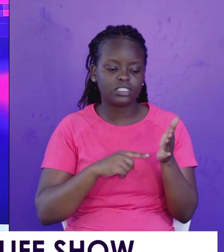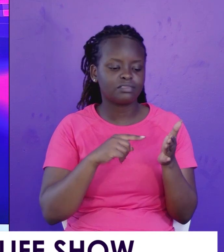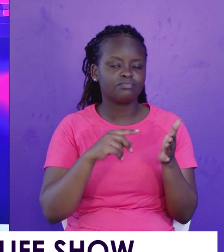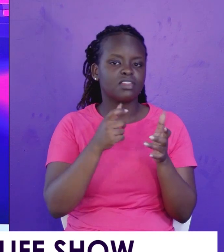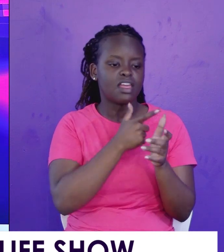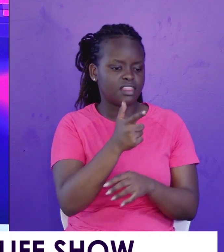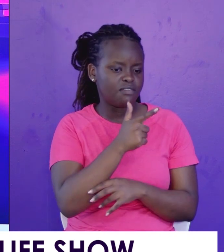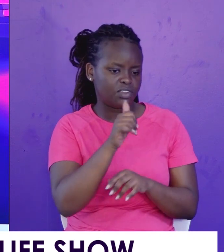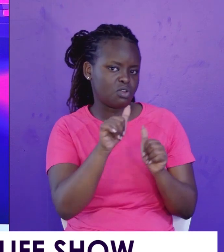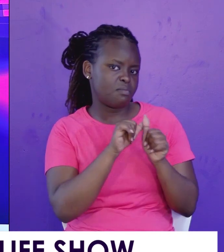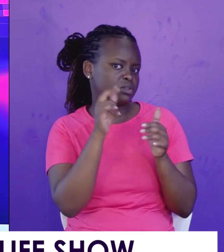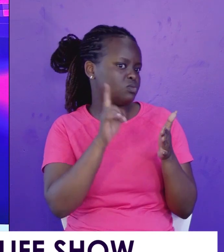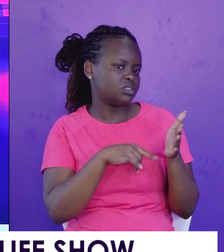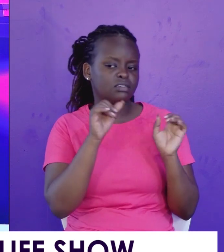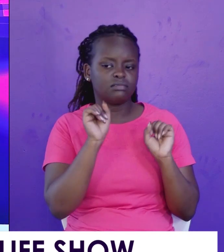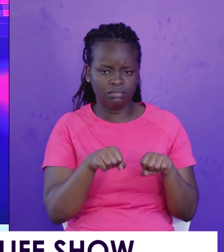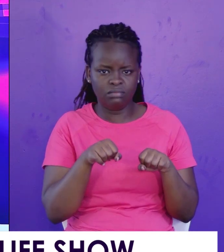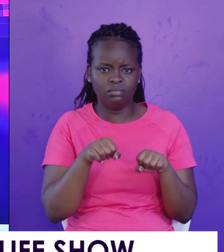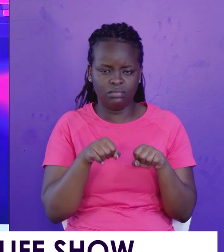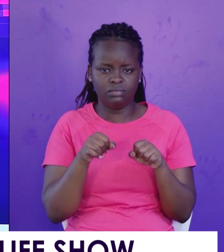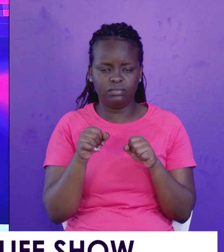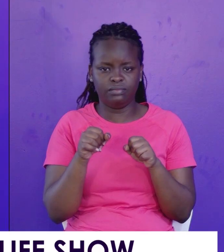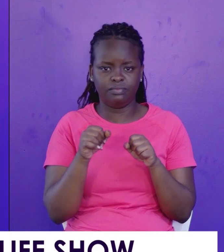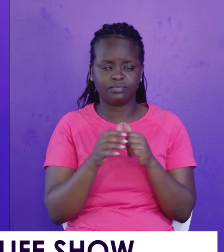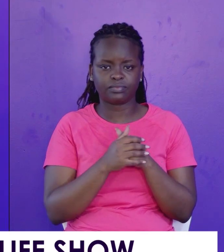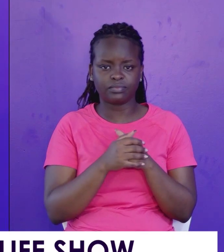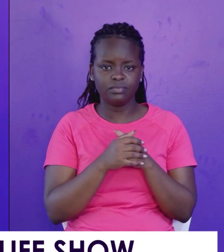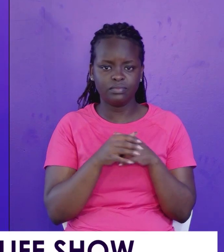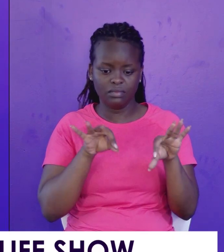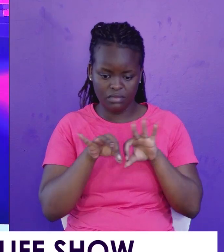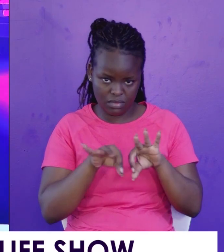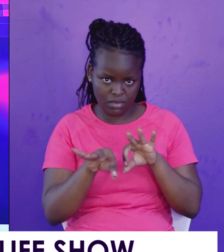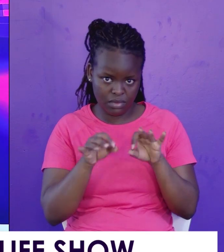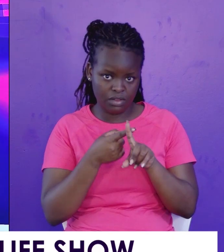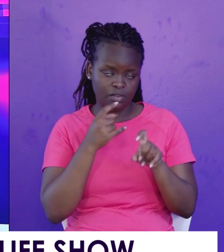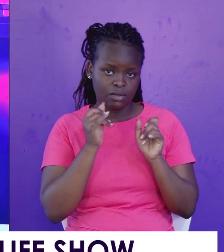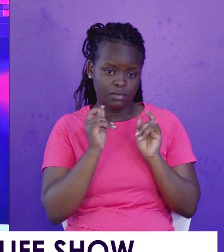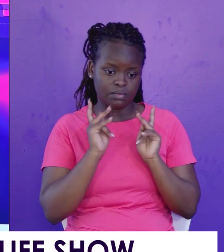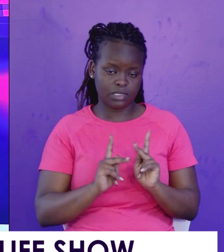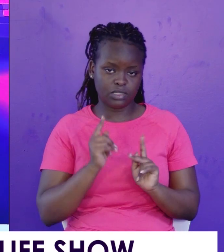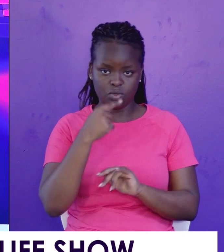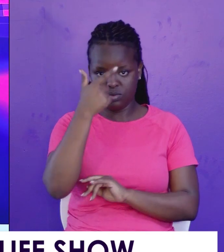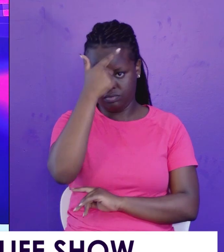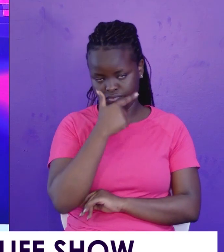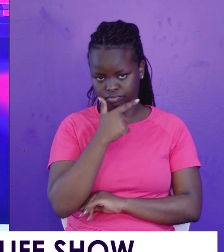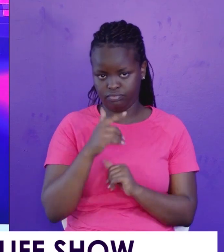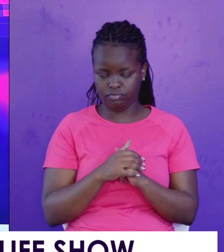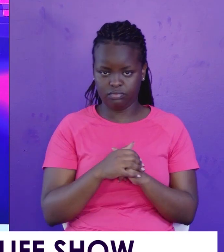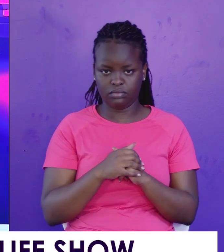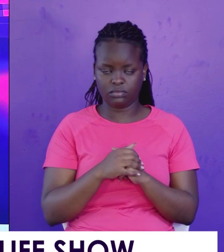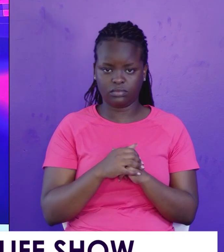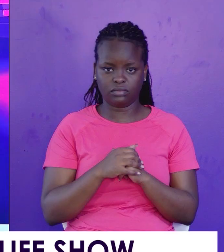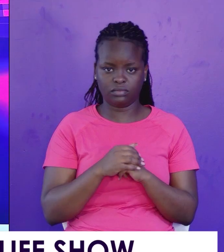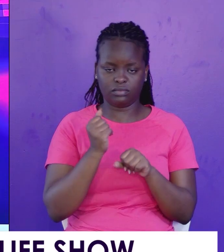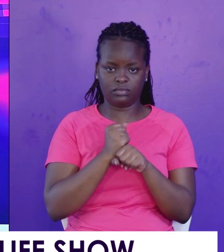is about. It can even describe if it is now for a person who is visually impaired, because Okay. it